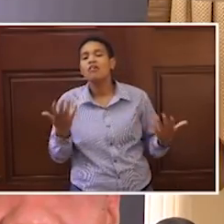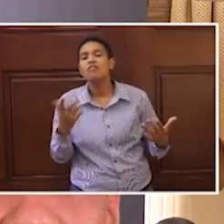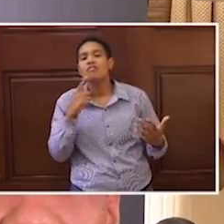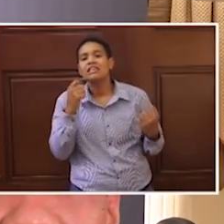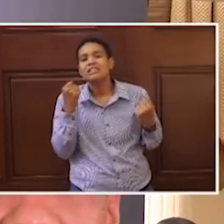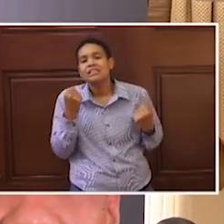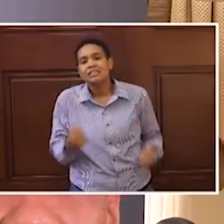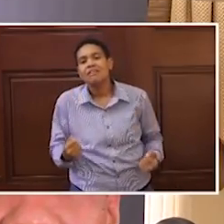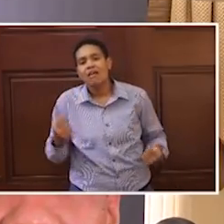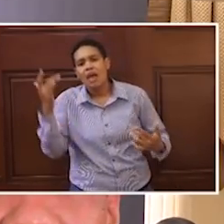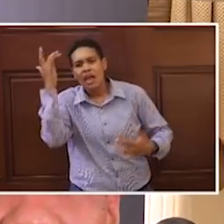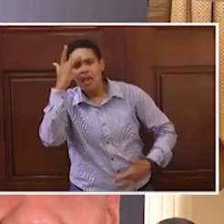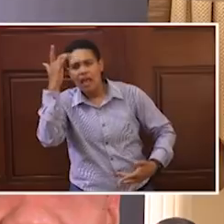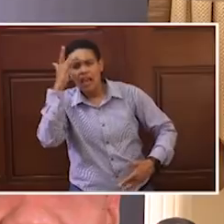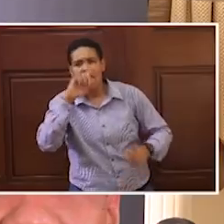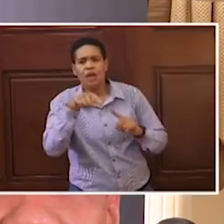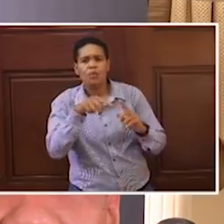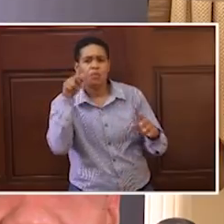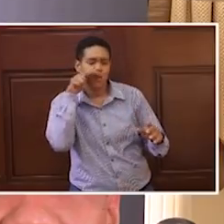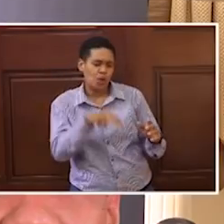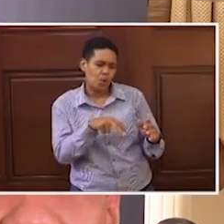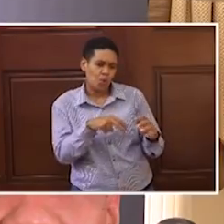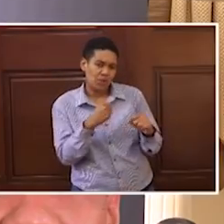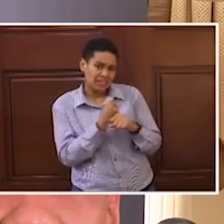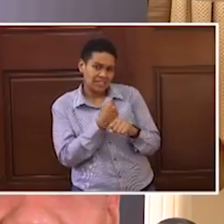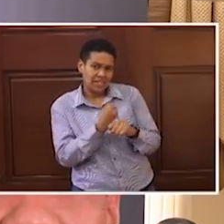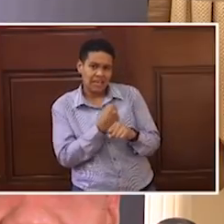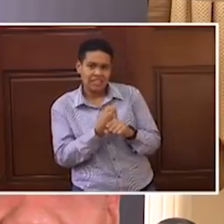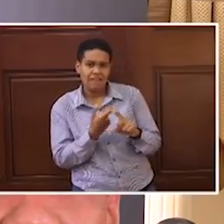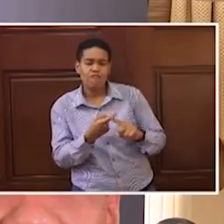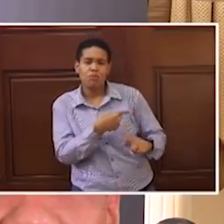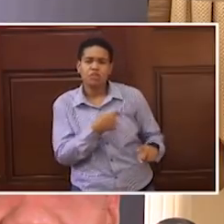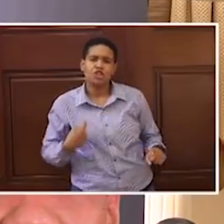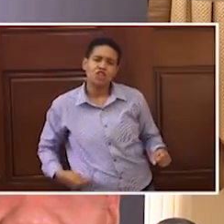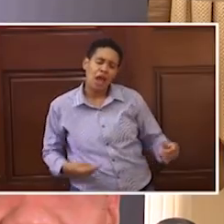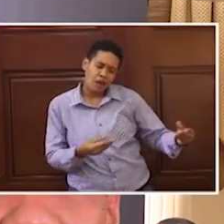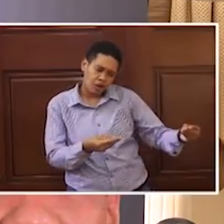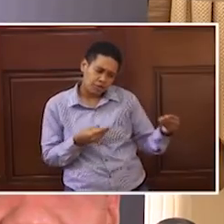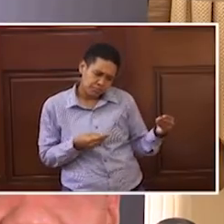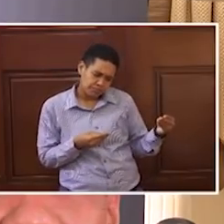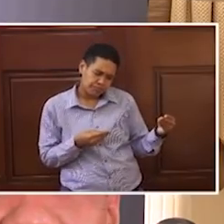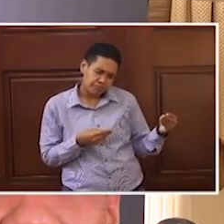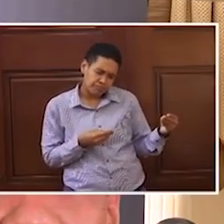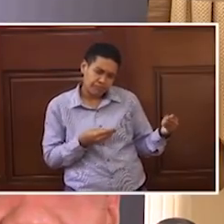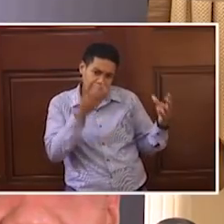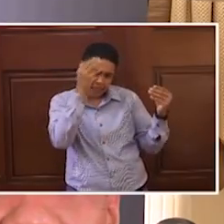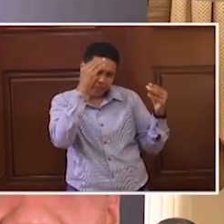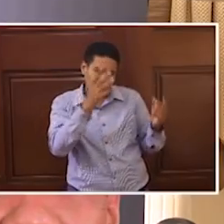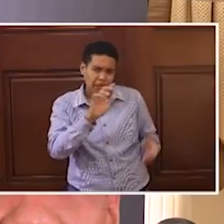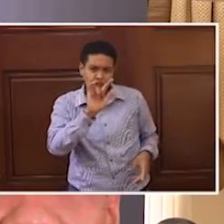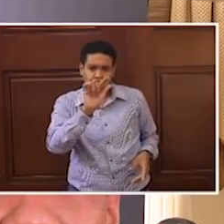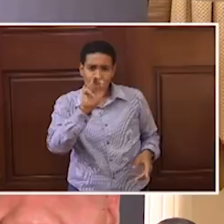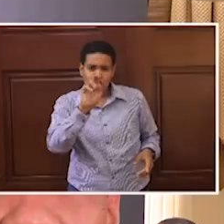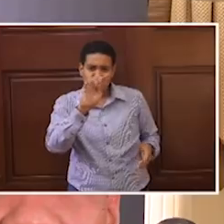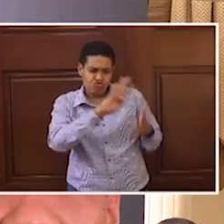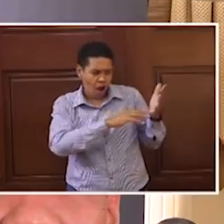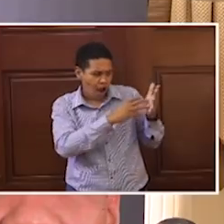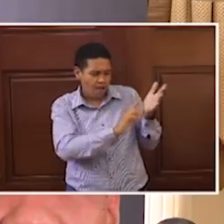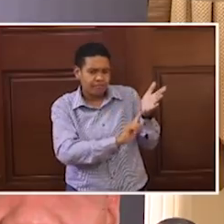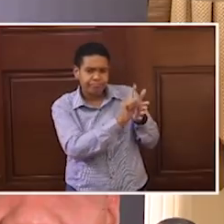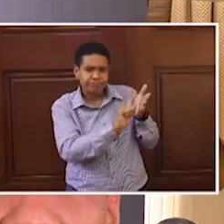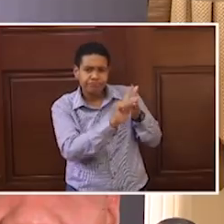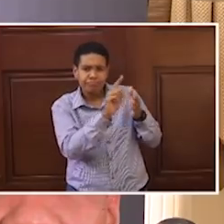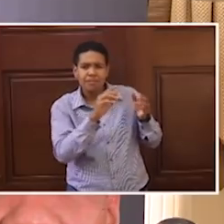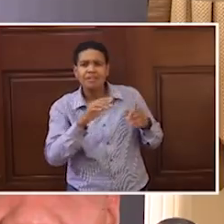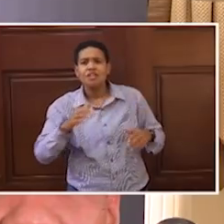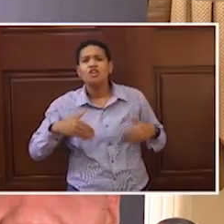severe illness. When we look at the statistics coming out of China, and the graph tells it, the case fatality rate